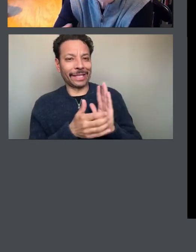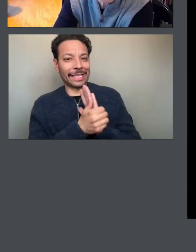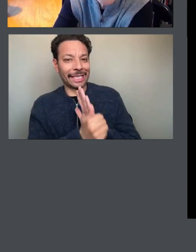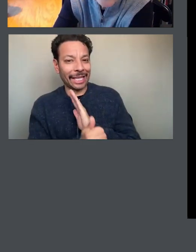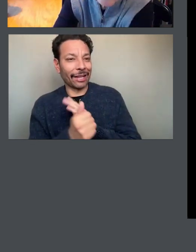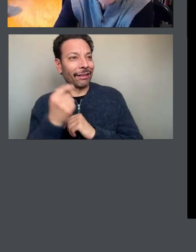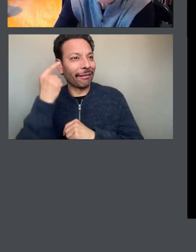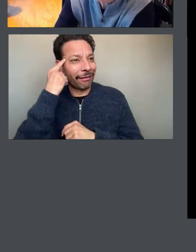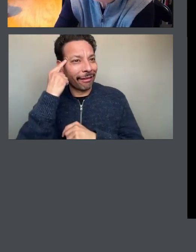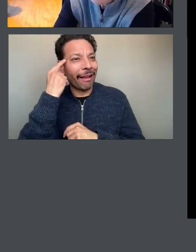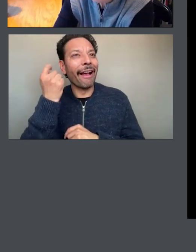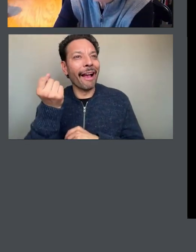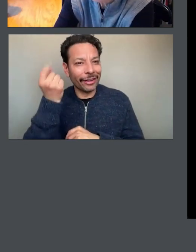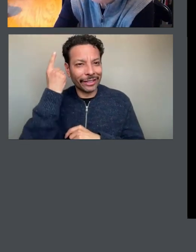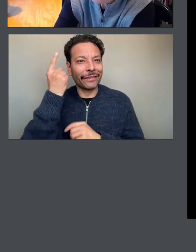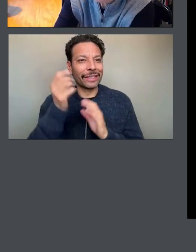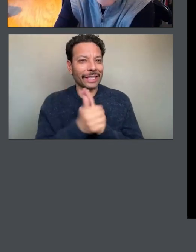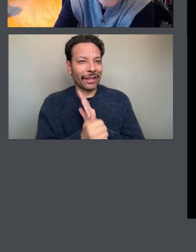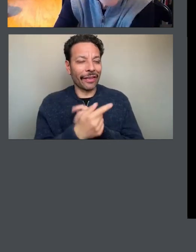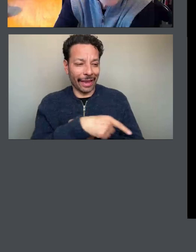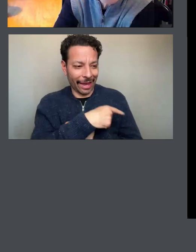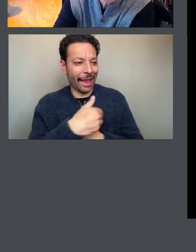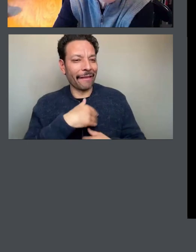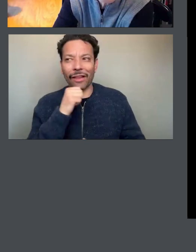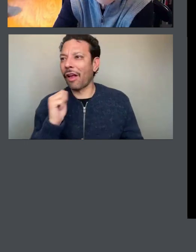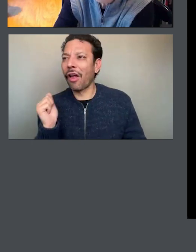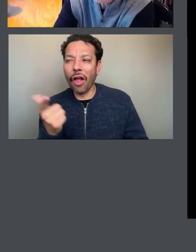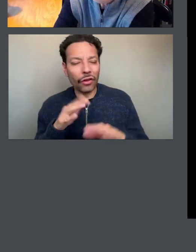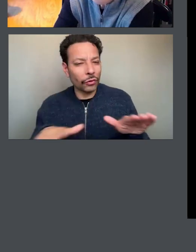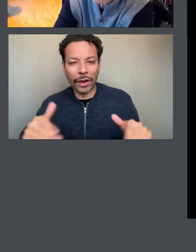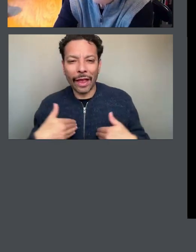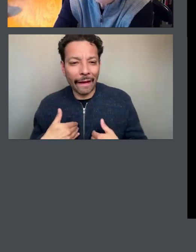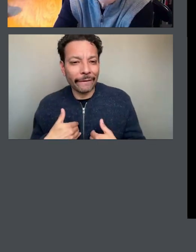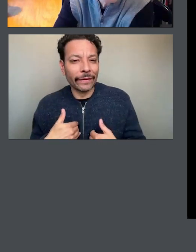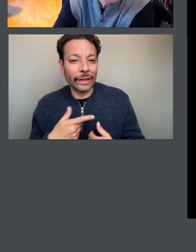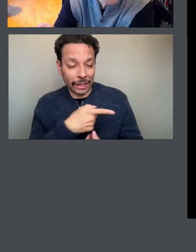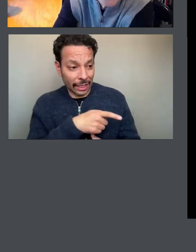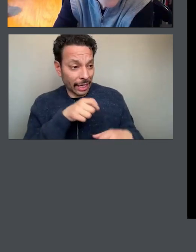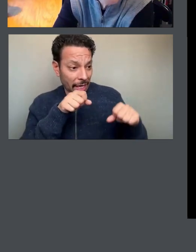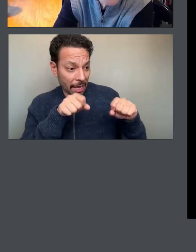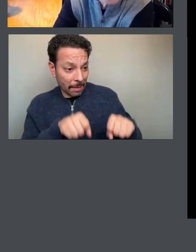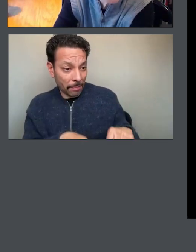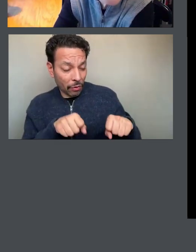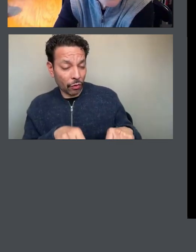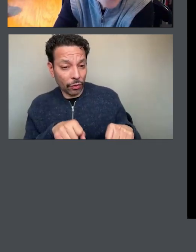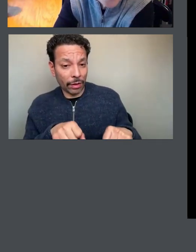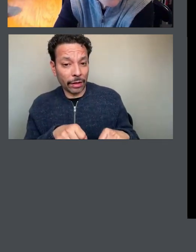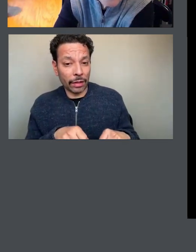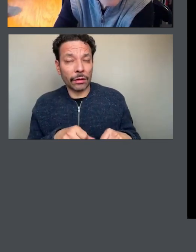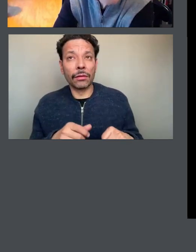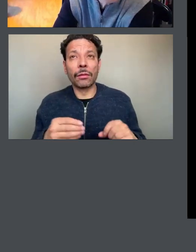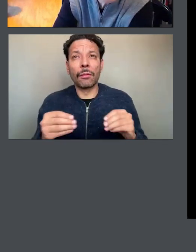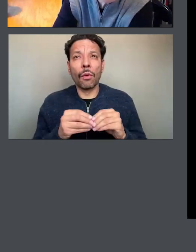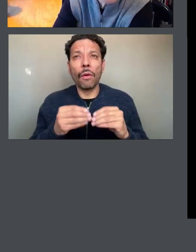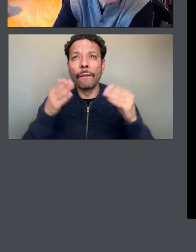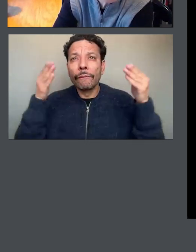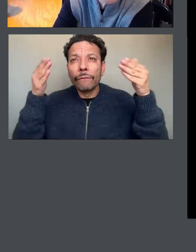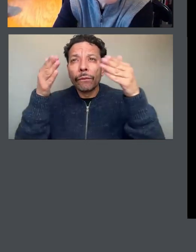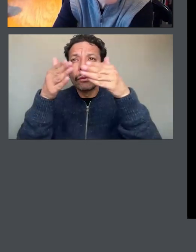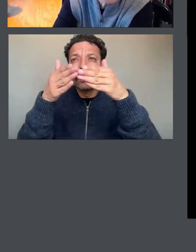skill that they have that not every child has. And are they able to pay better attention?